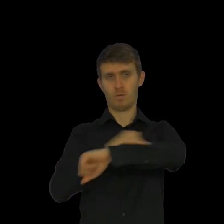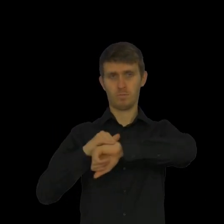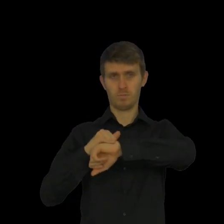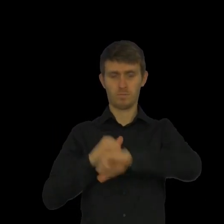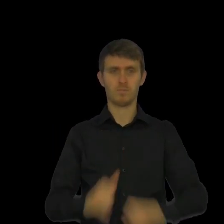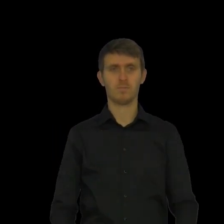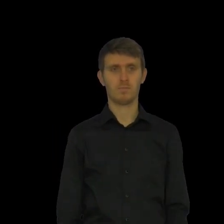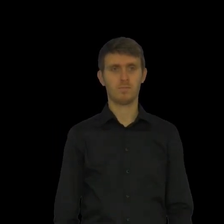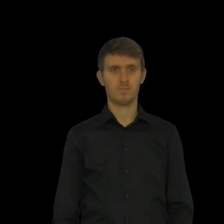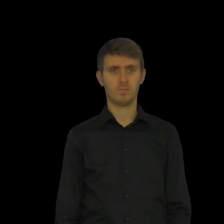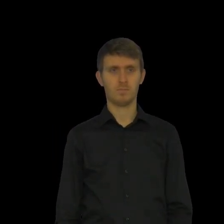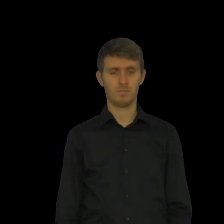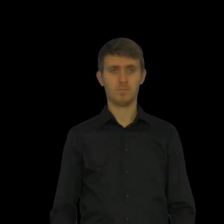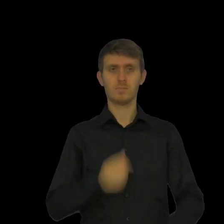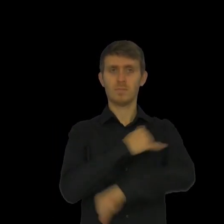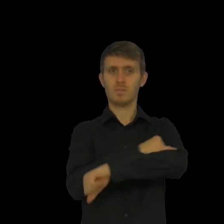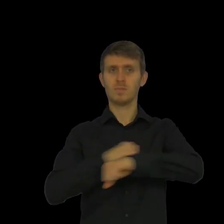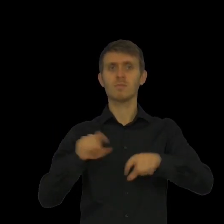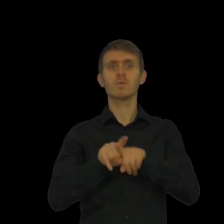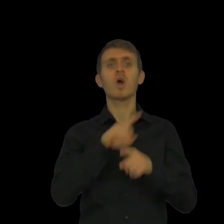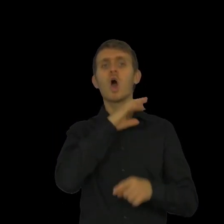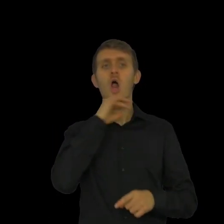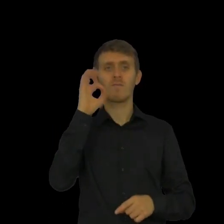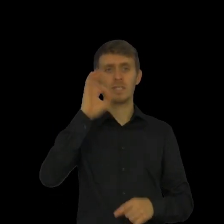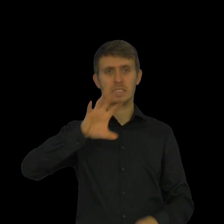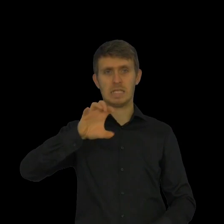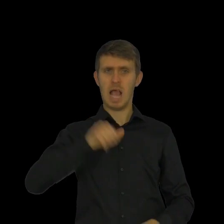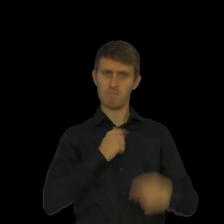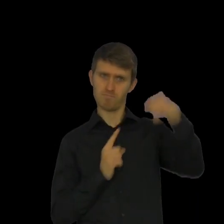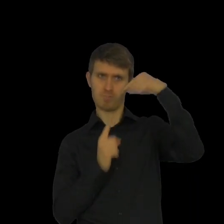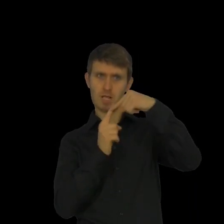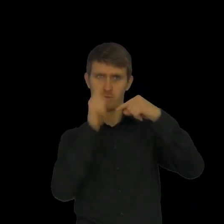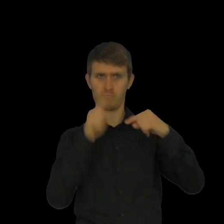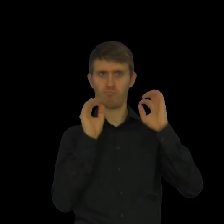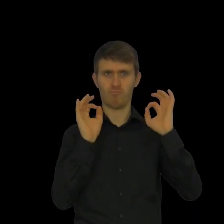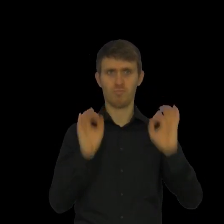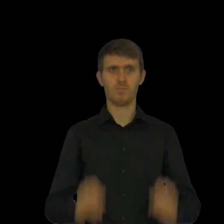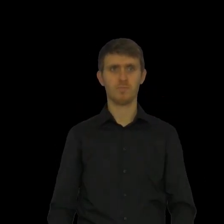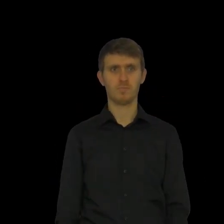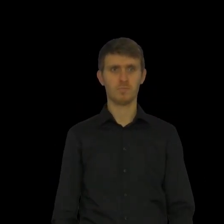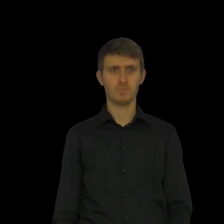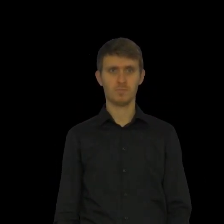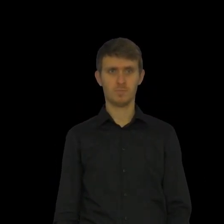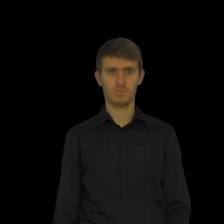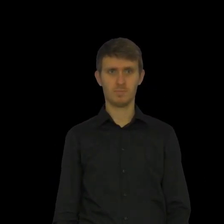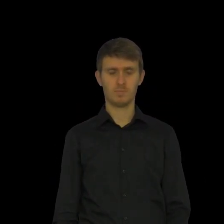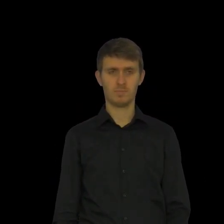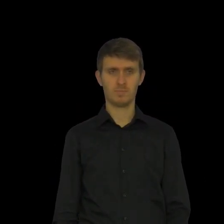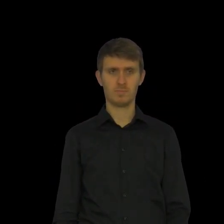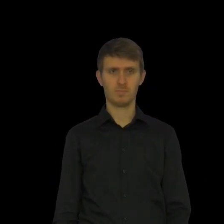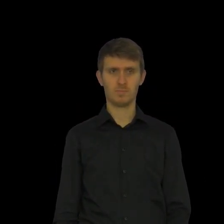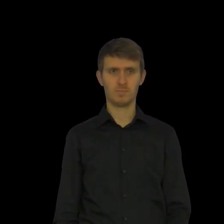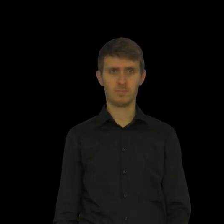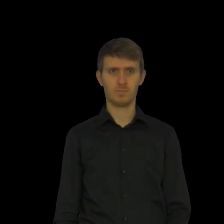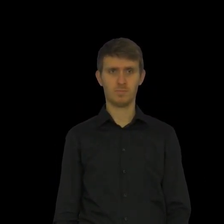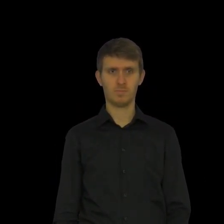our number line and I'll draw it in yellow because we're that's not wide enough I'll draw it